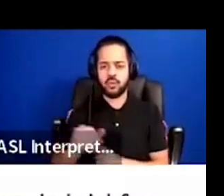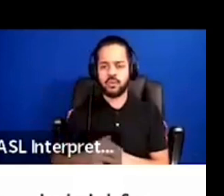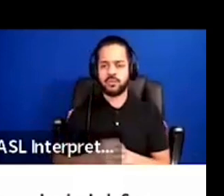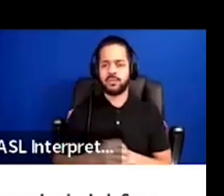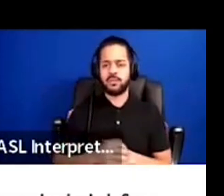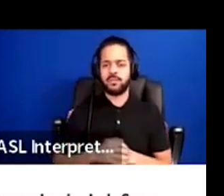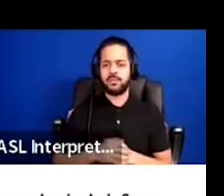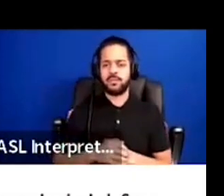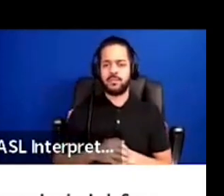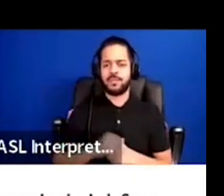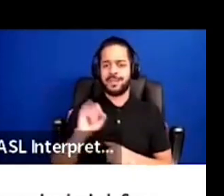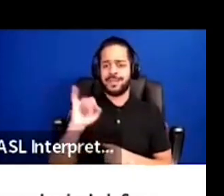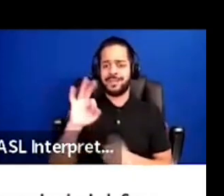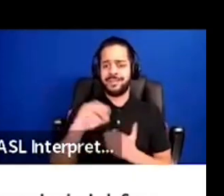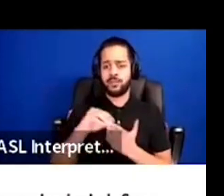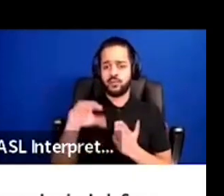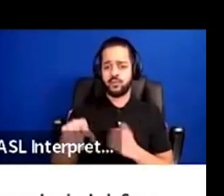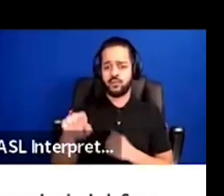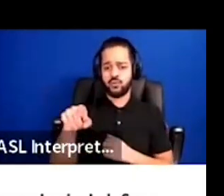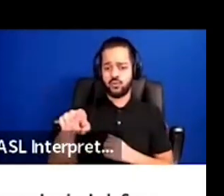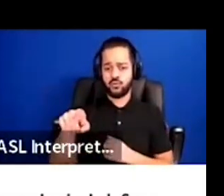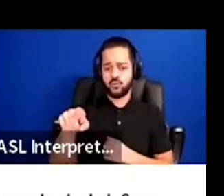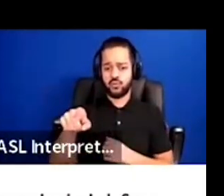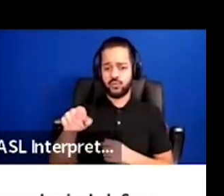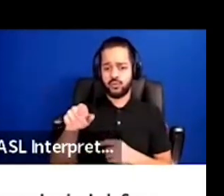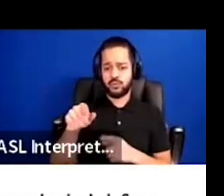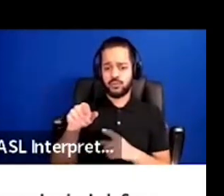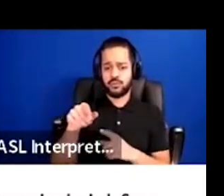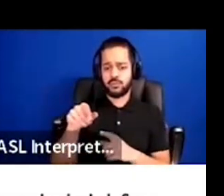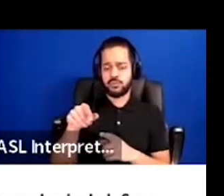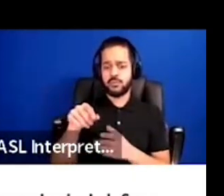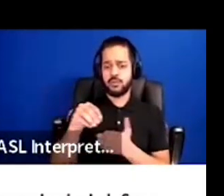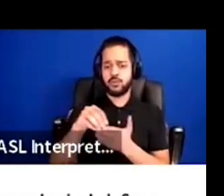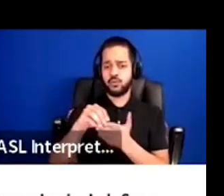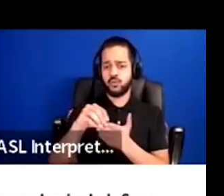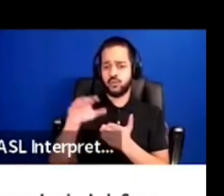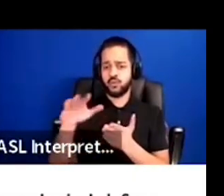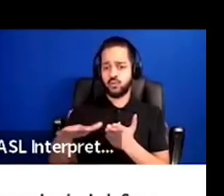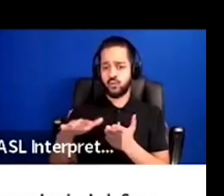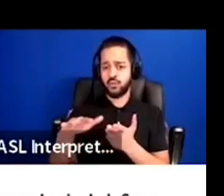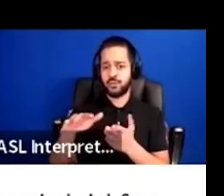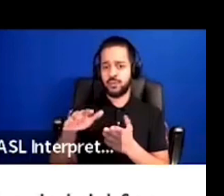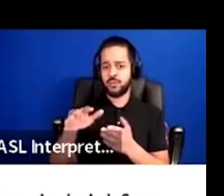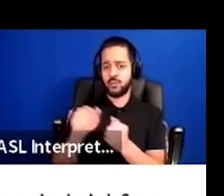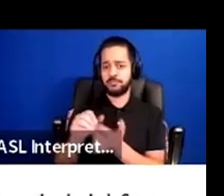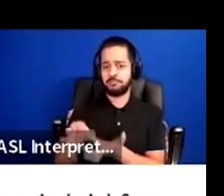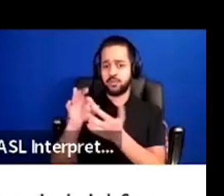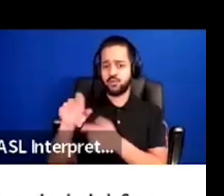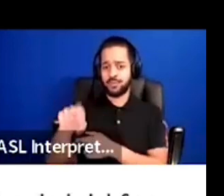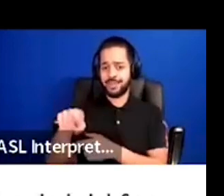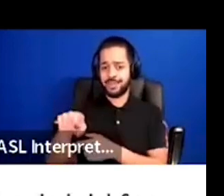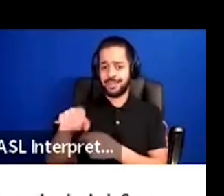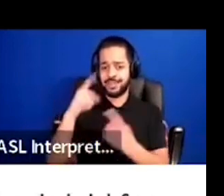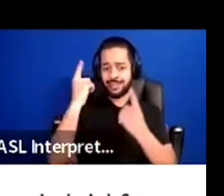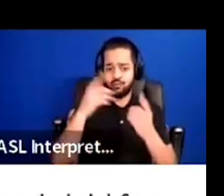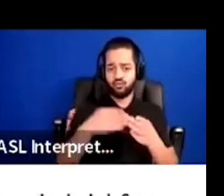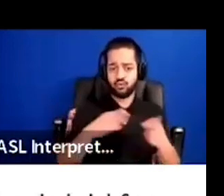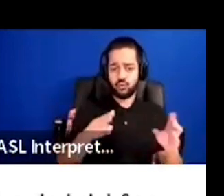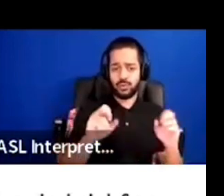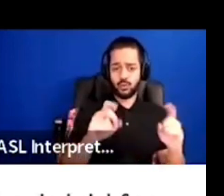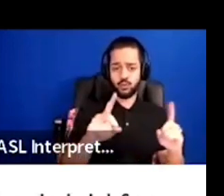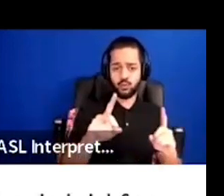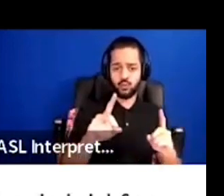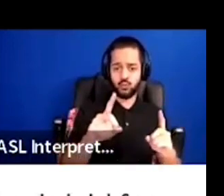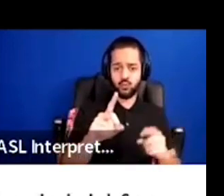If our students special students with special needs are gen ed students first, and then their places in the gen ed setting